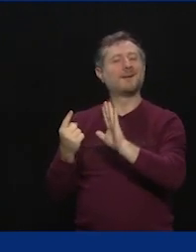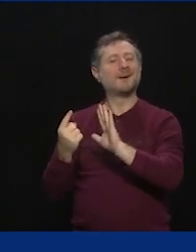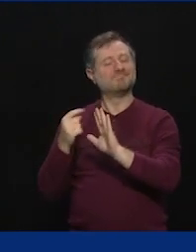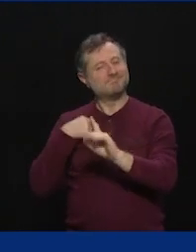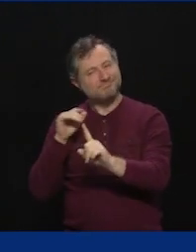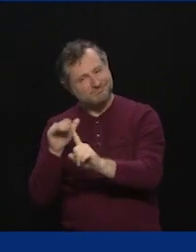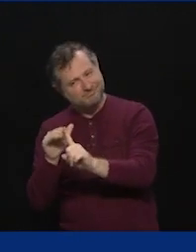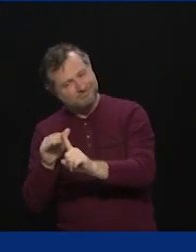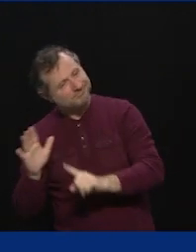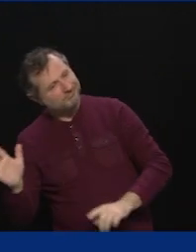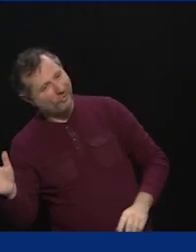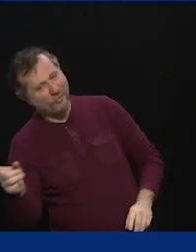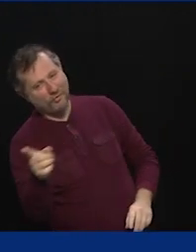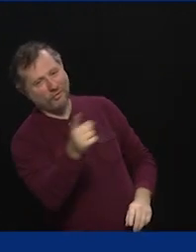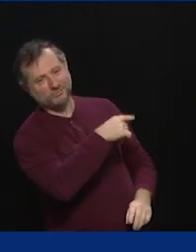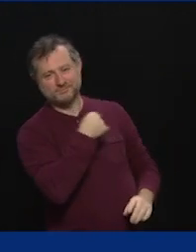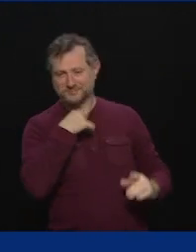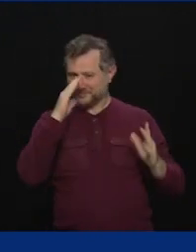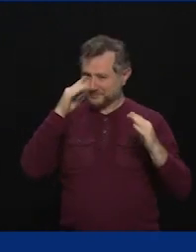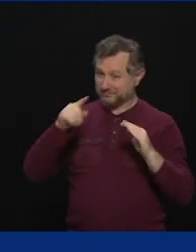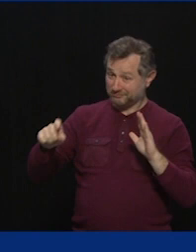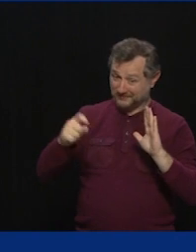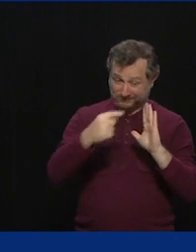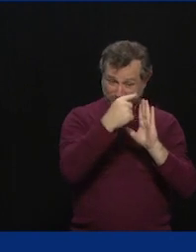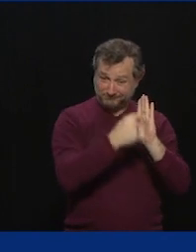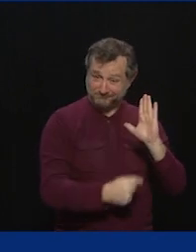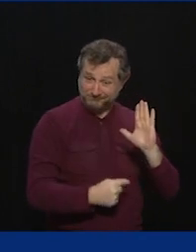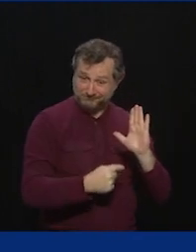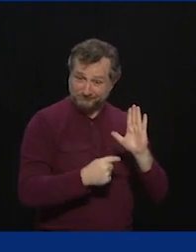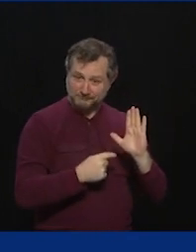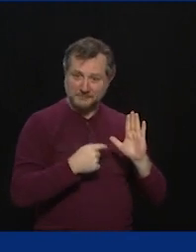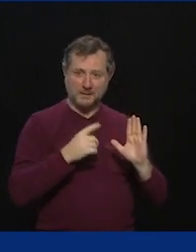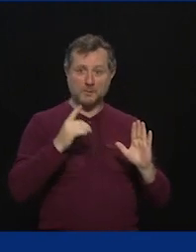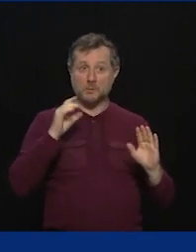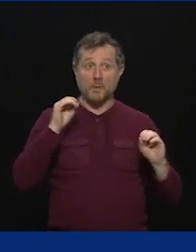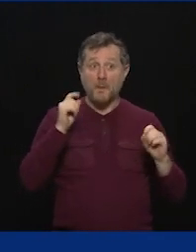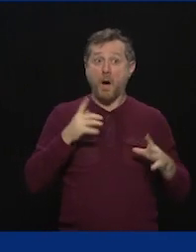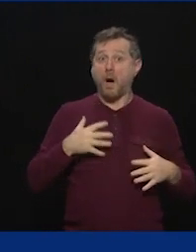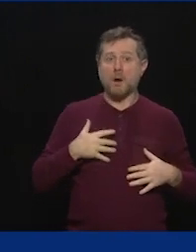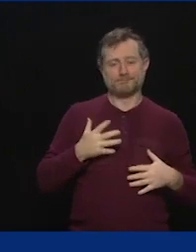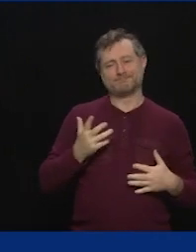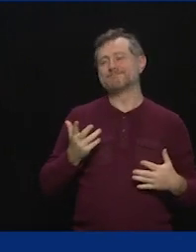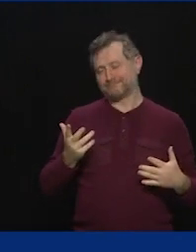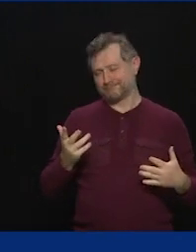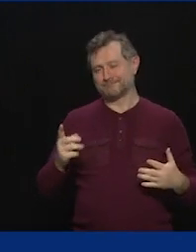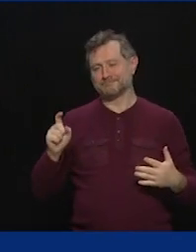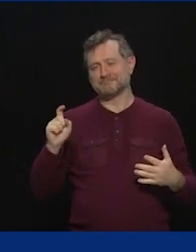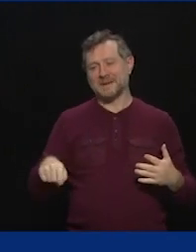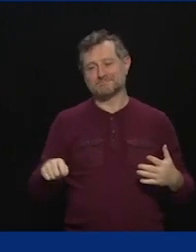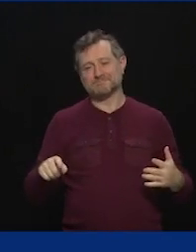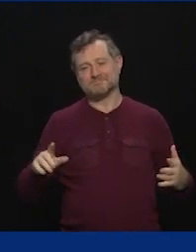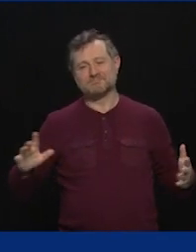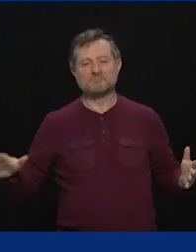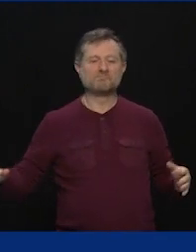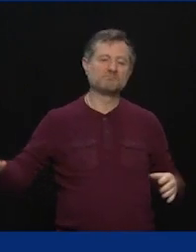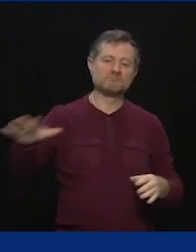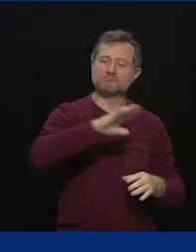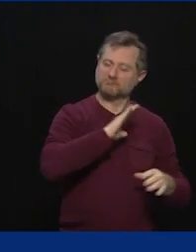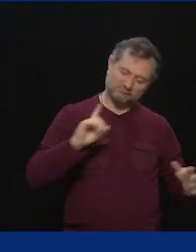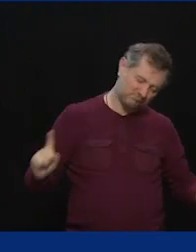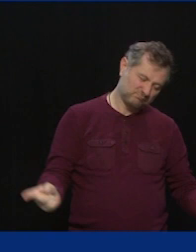are our expectations. I don't think there'll be any surprise, but we will have the full vaccine mandate for these hospital